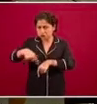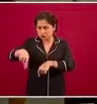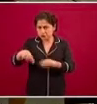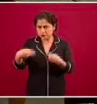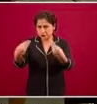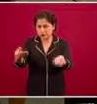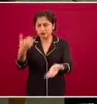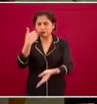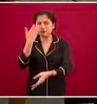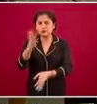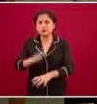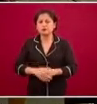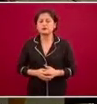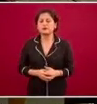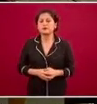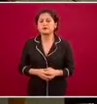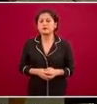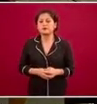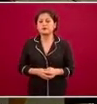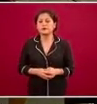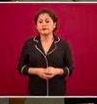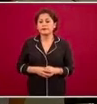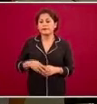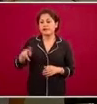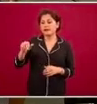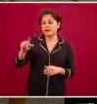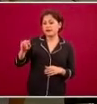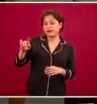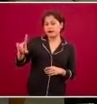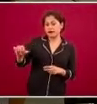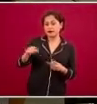course share it with you, no problem. Yes,